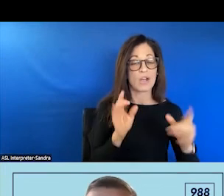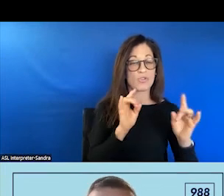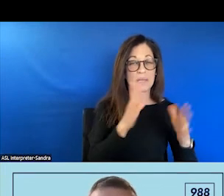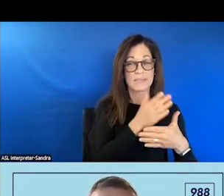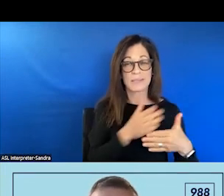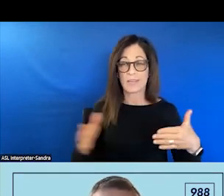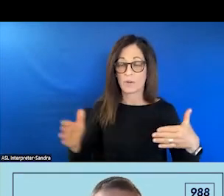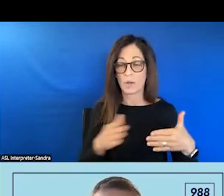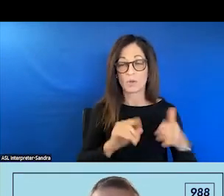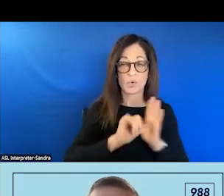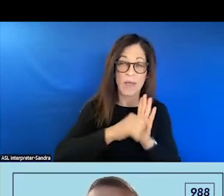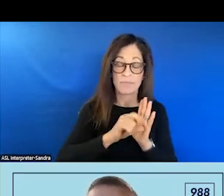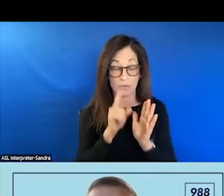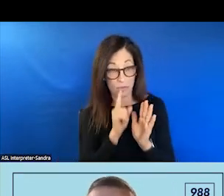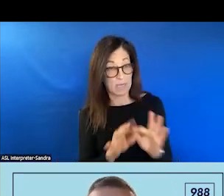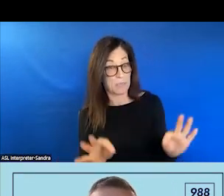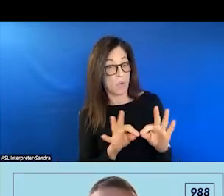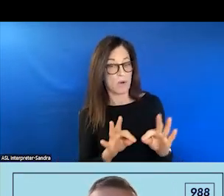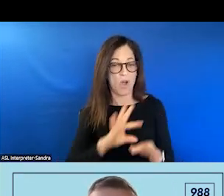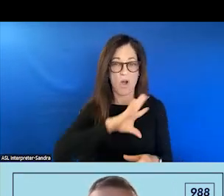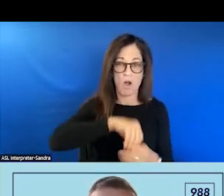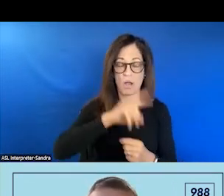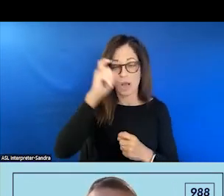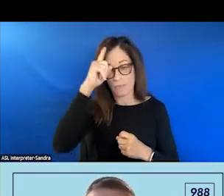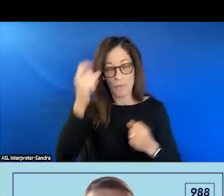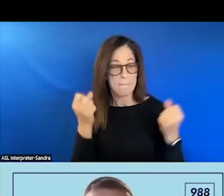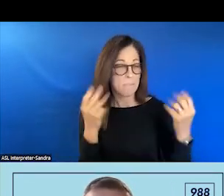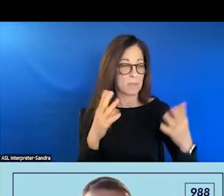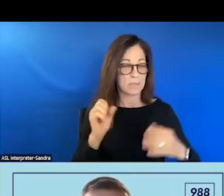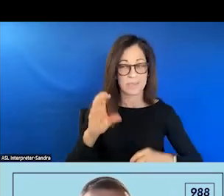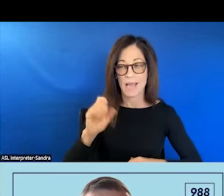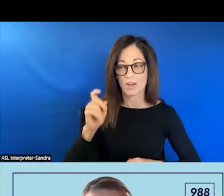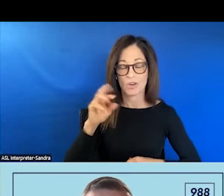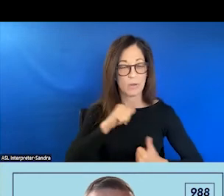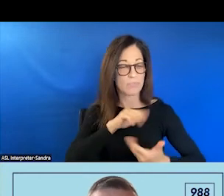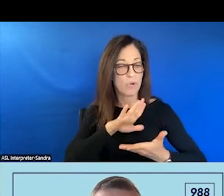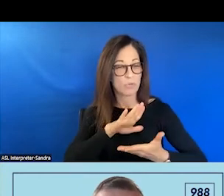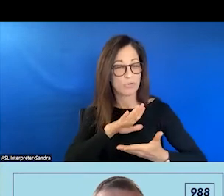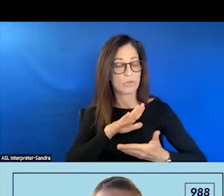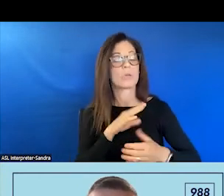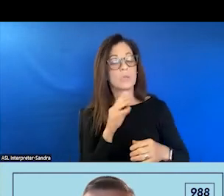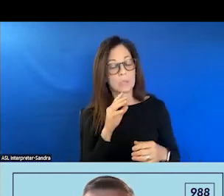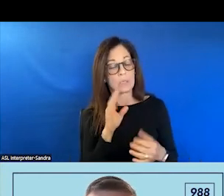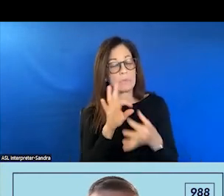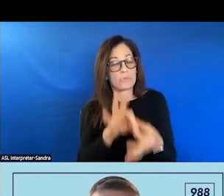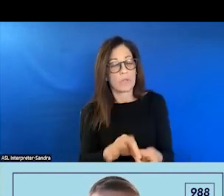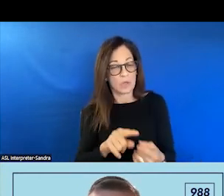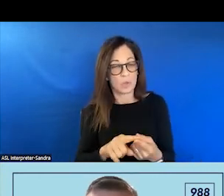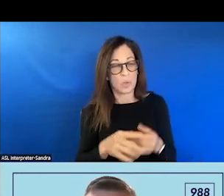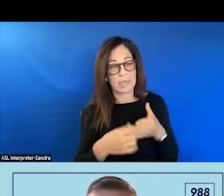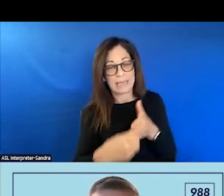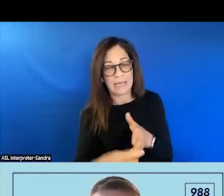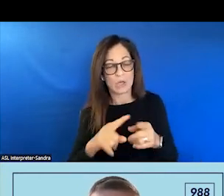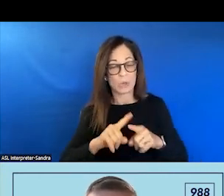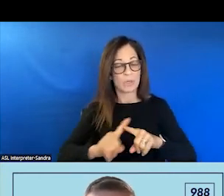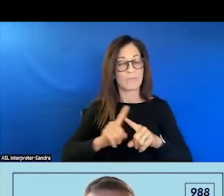the importance of an all-of-government, multi-sector approach with respect to leaning into those